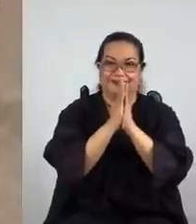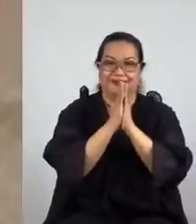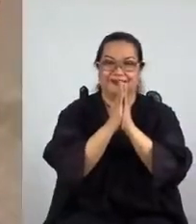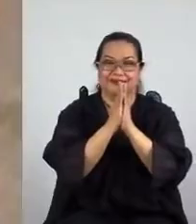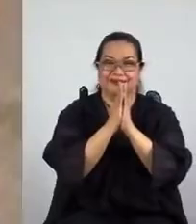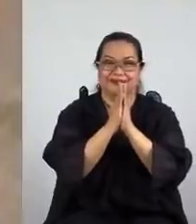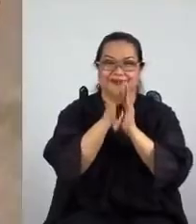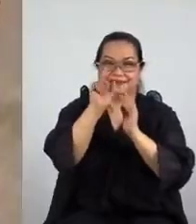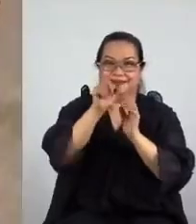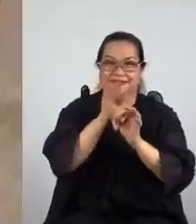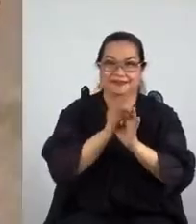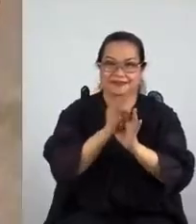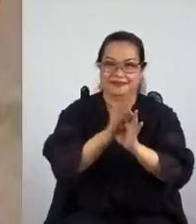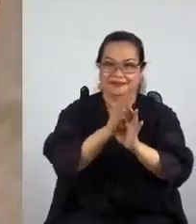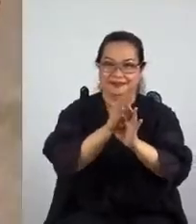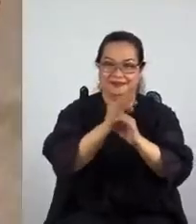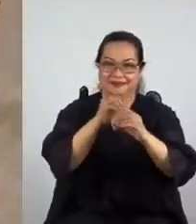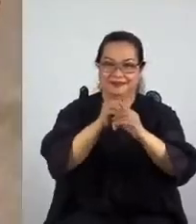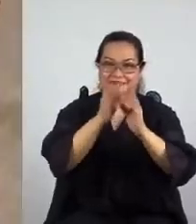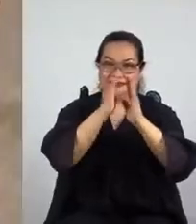We need to be faithful in prayer.